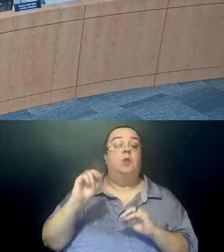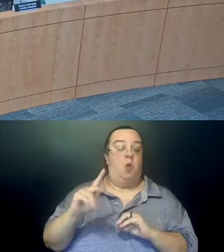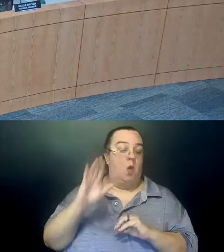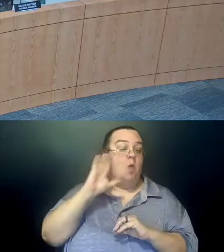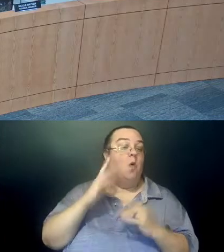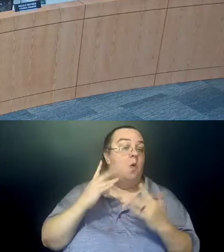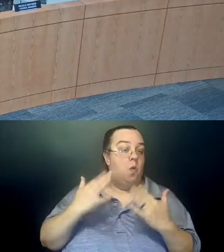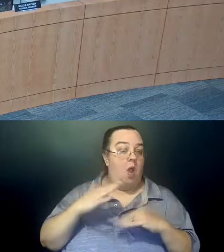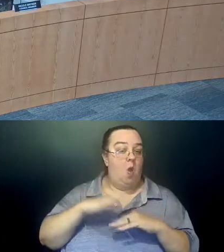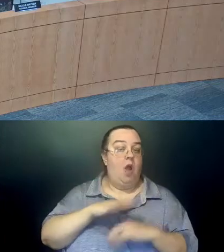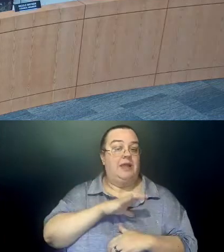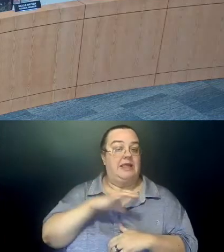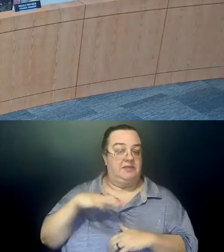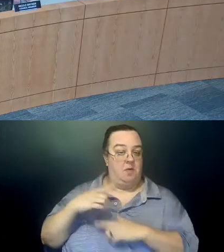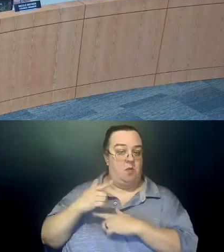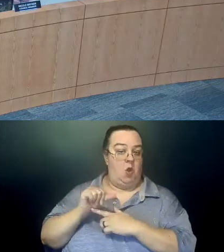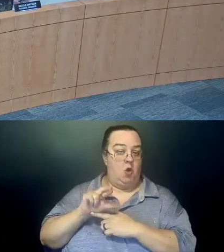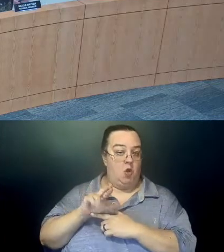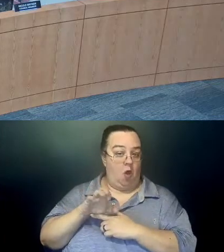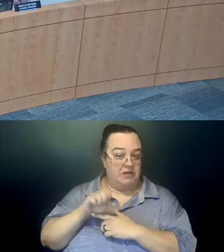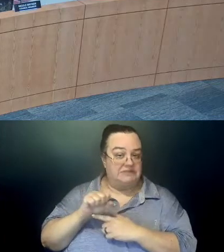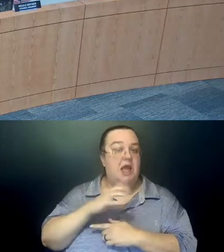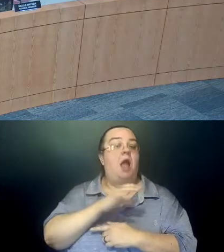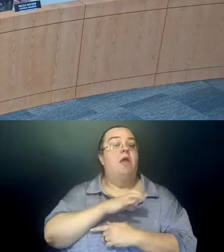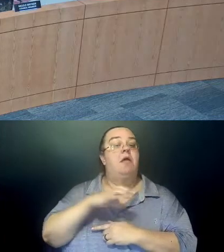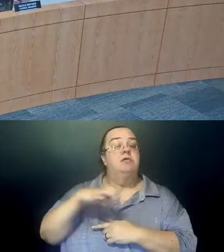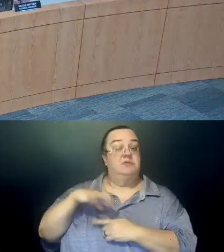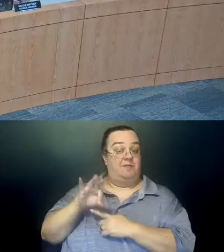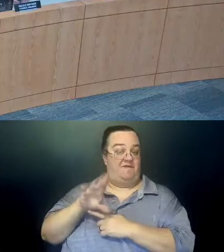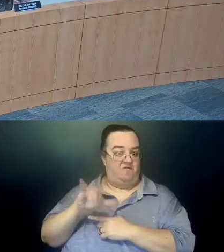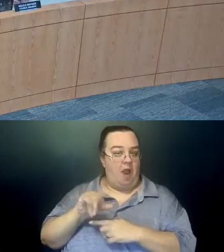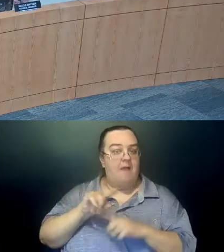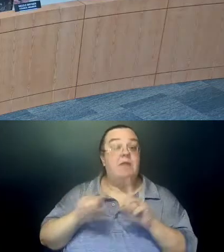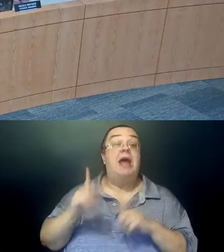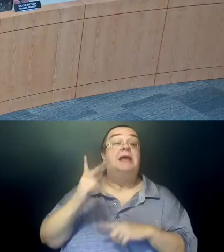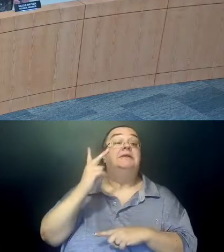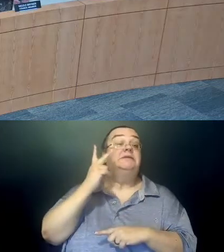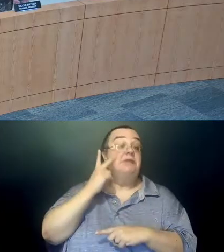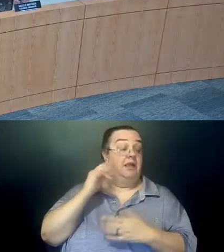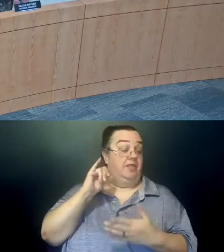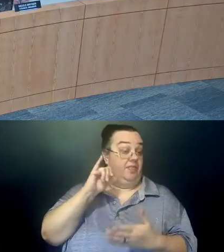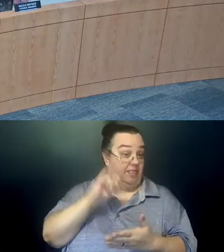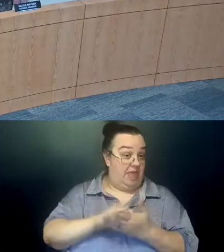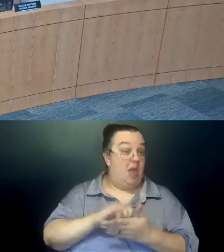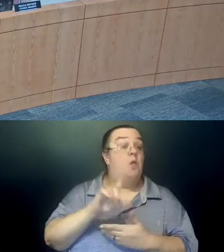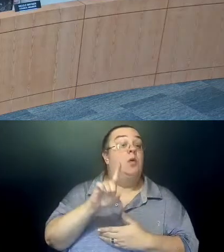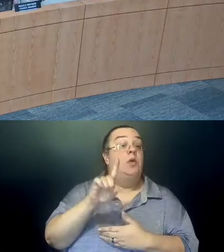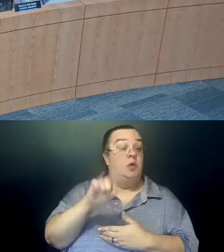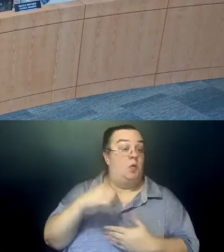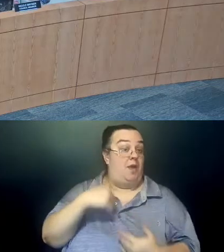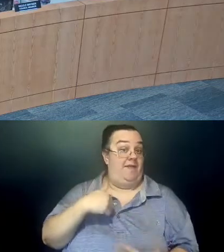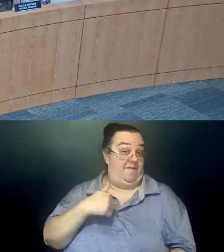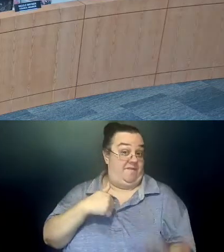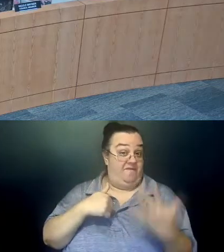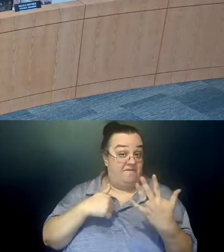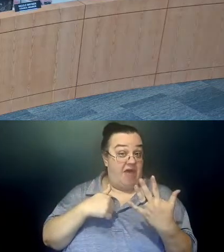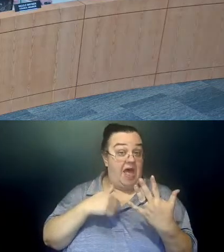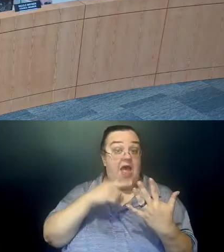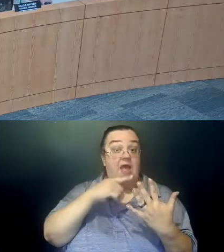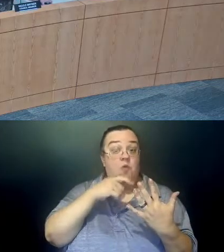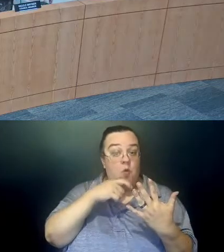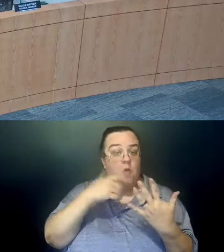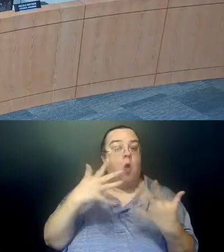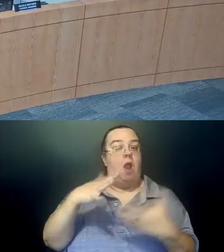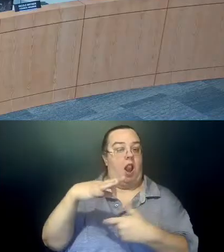on Councilmember Garces and Councilmember Fry, but seeing that there are 5 elected officials for the